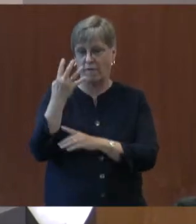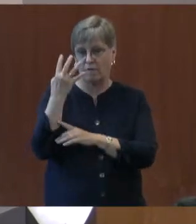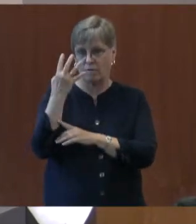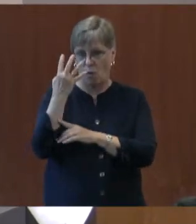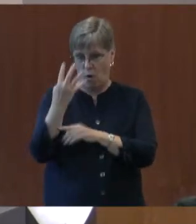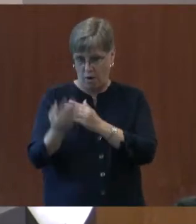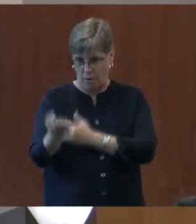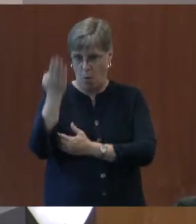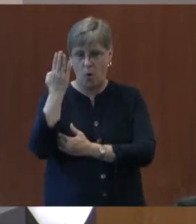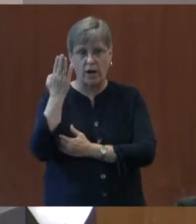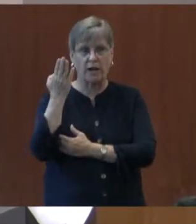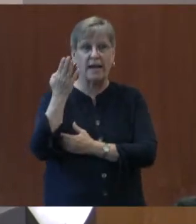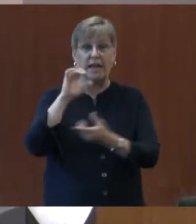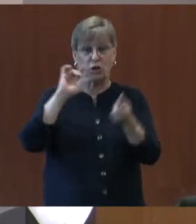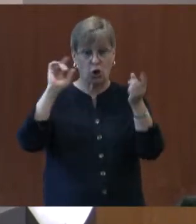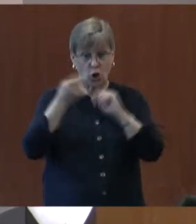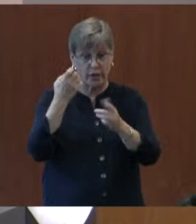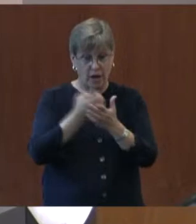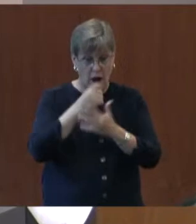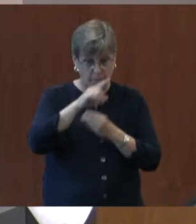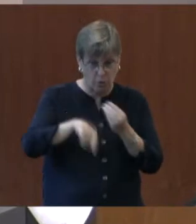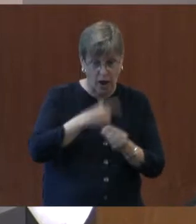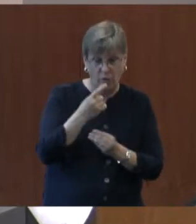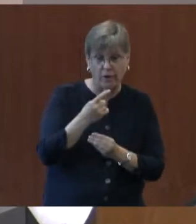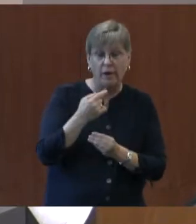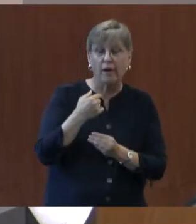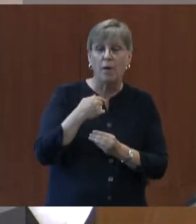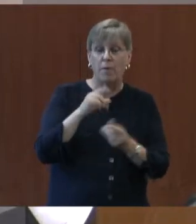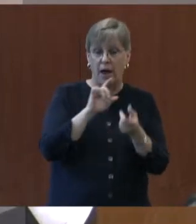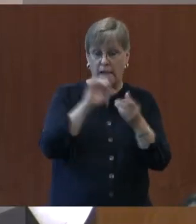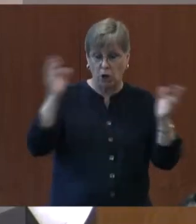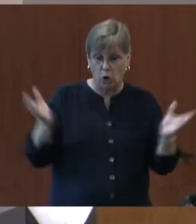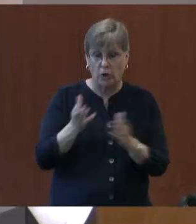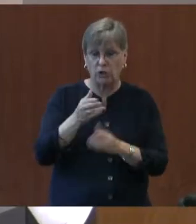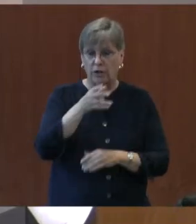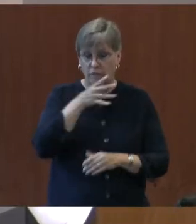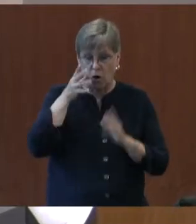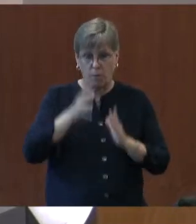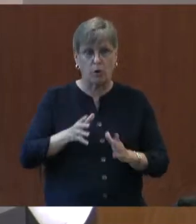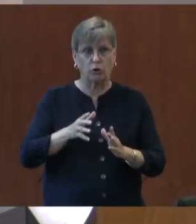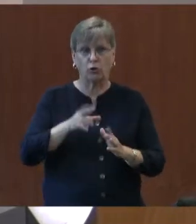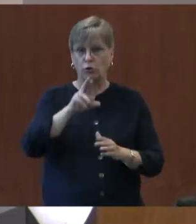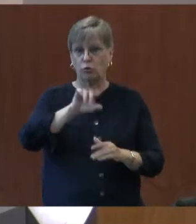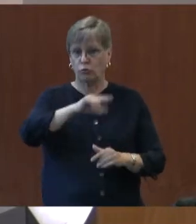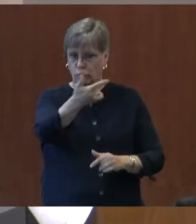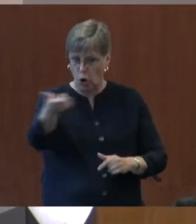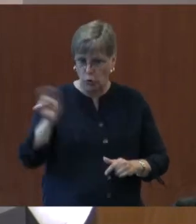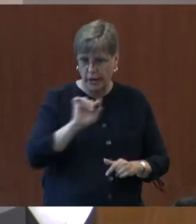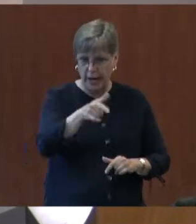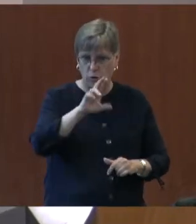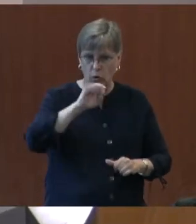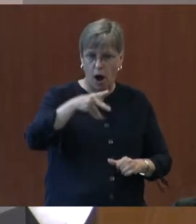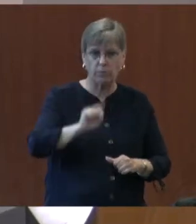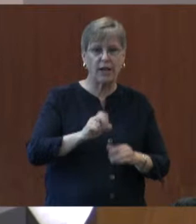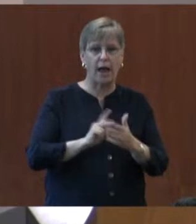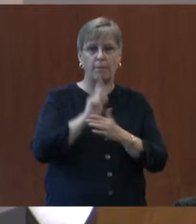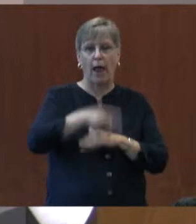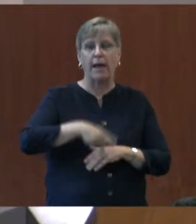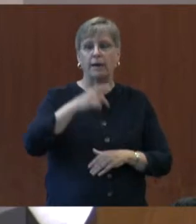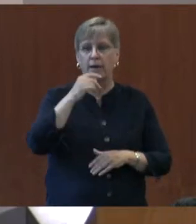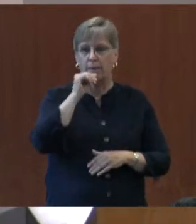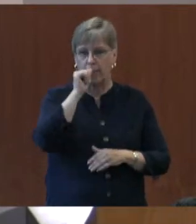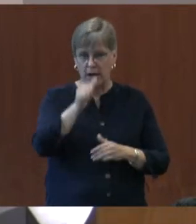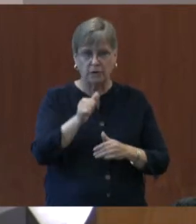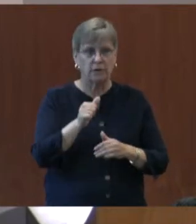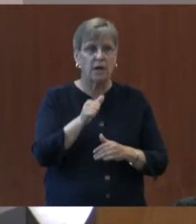around by encouraging farmers to rotate their crops and plant peanuts. Not only a good idea, but a